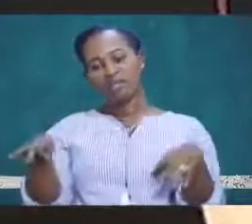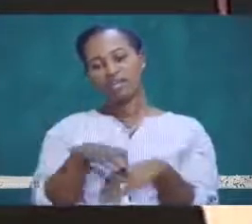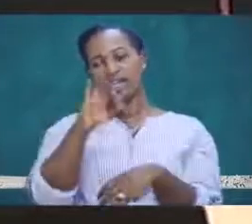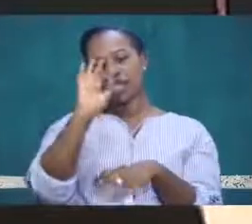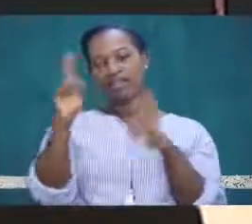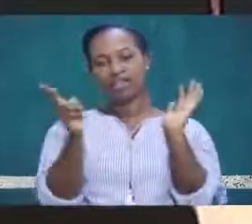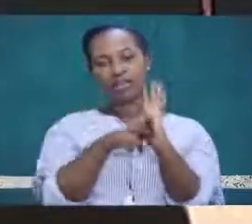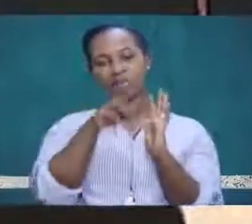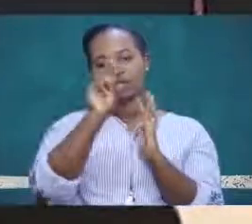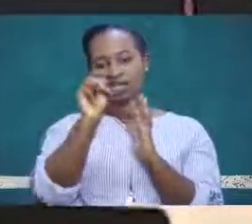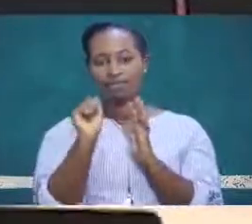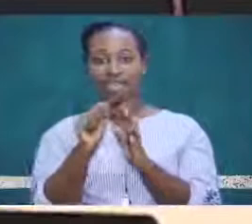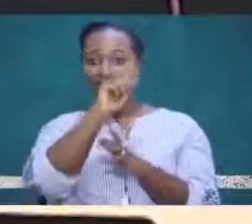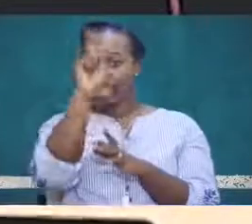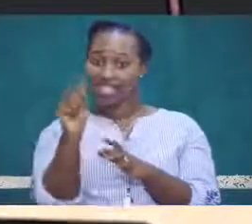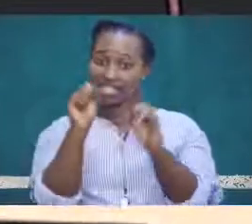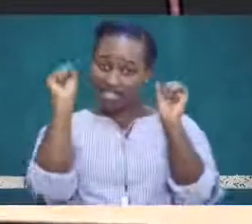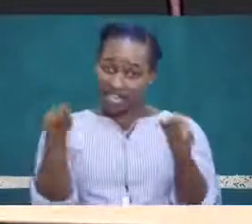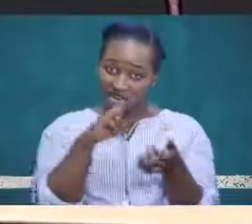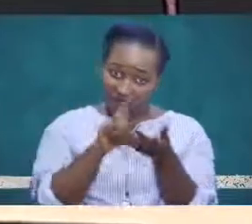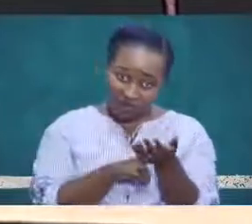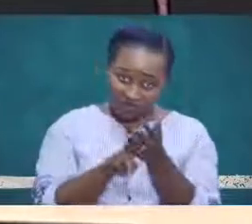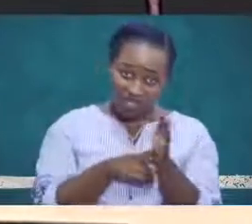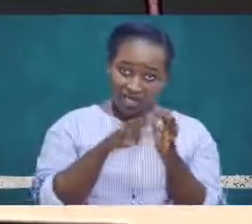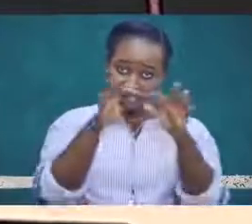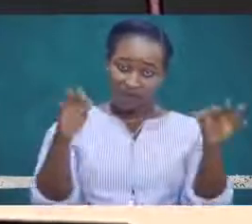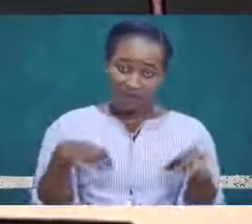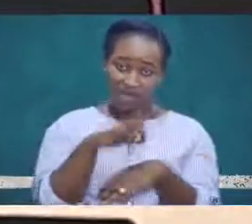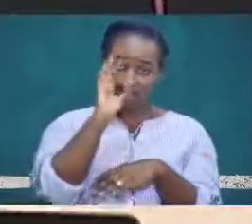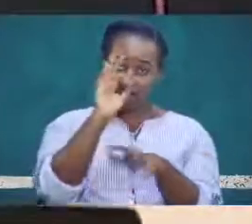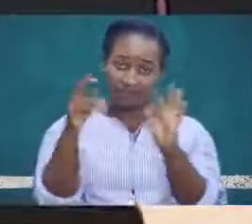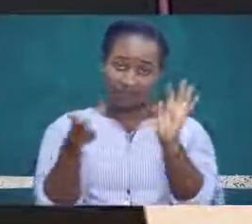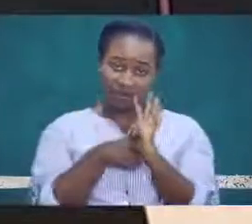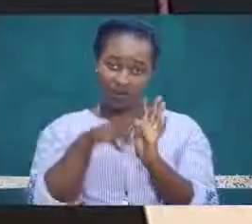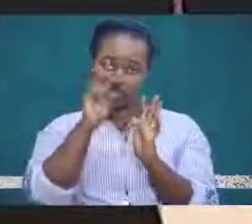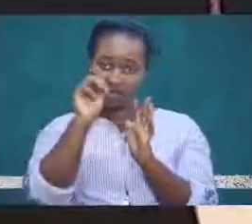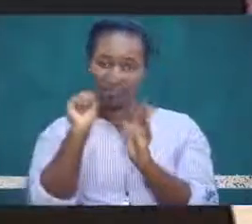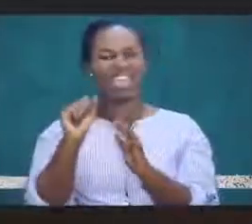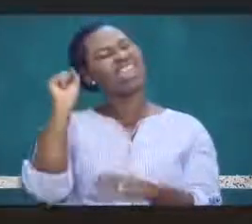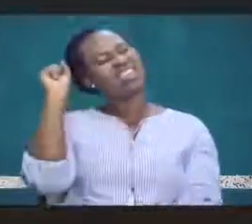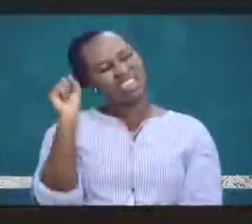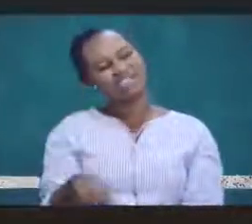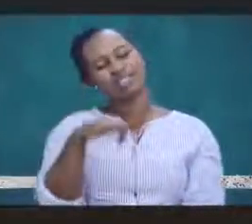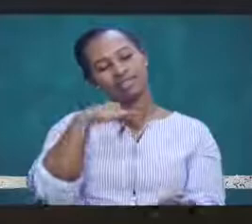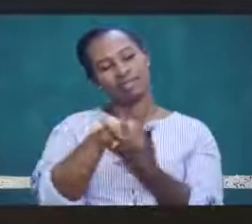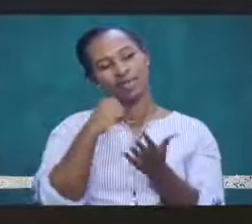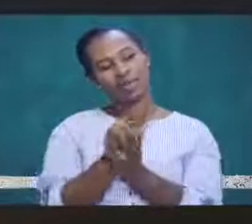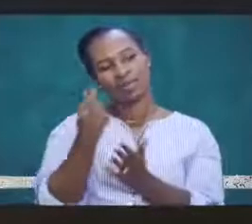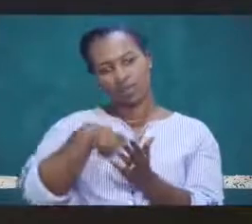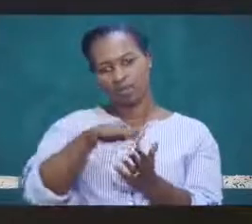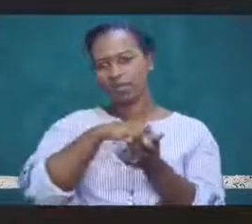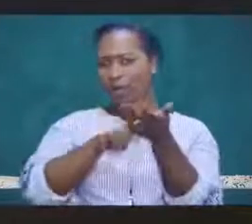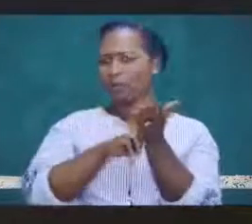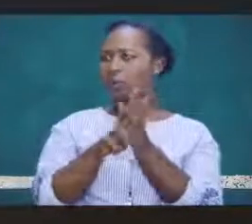ma. Can we apply the formula F equals ma? I think yes, because it is right